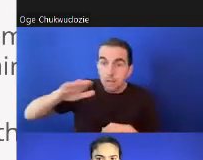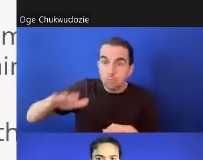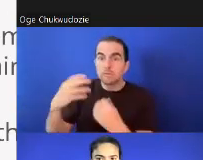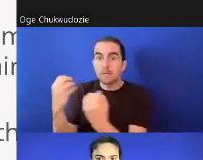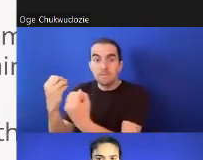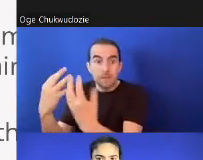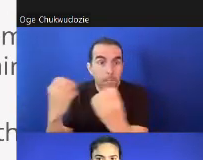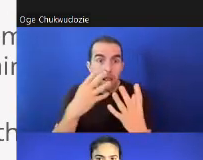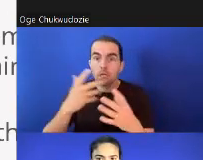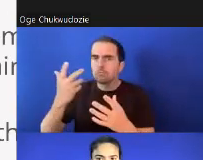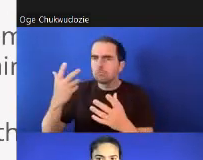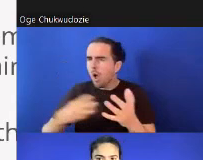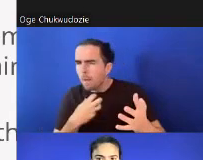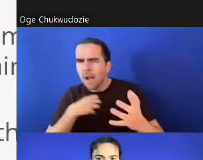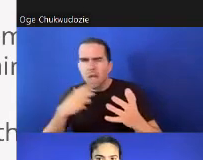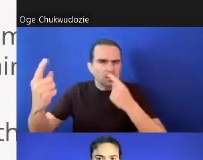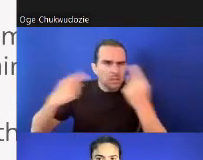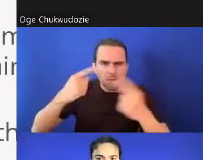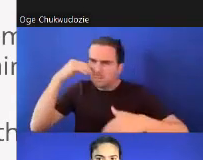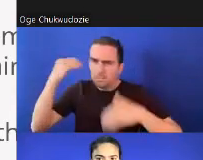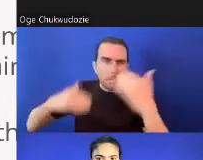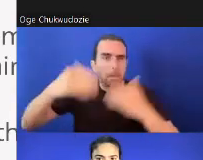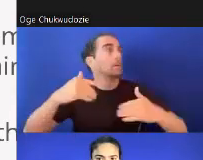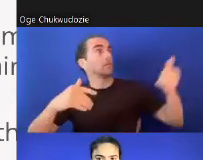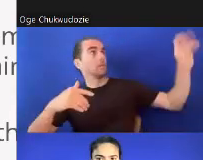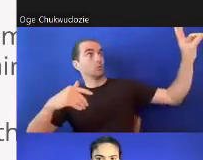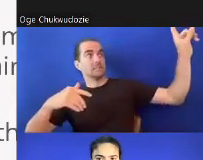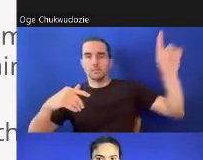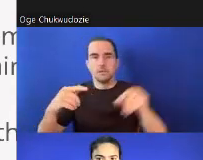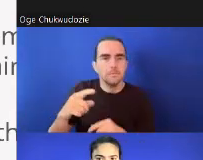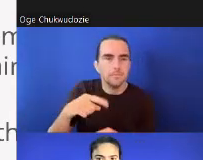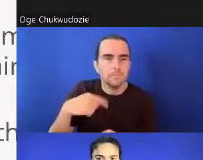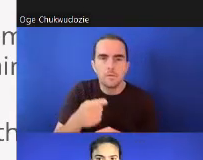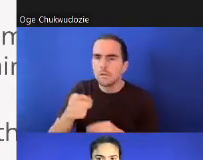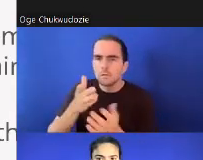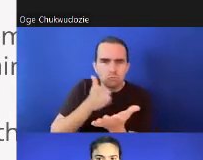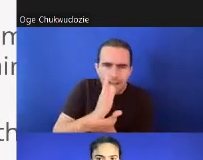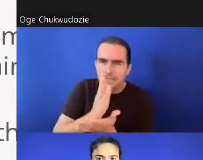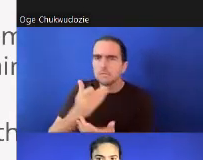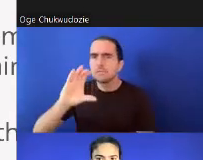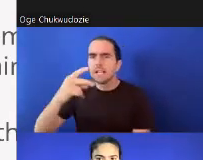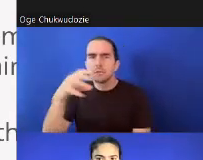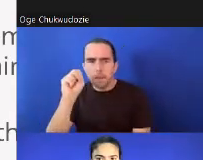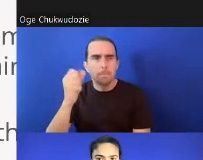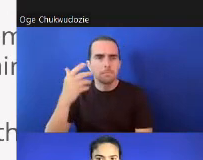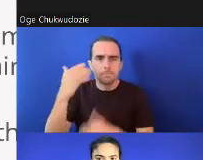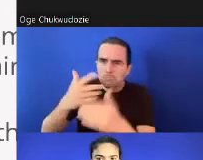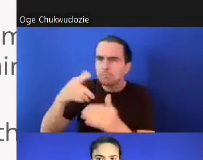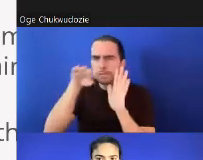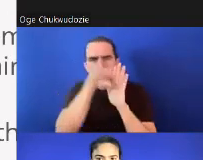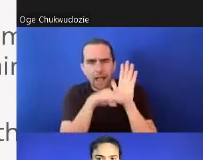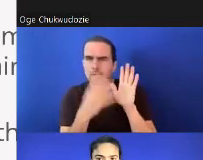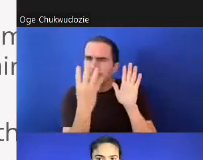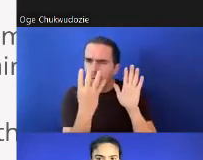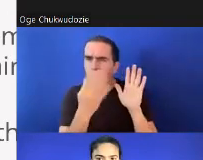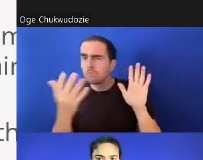also embedded in the CHS standards 4 and 5, which is our guiding principles in the aid sector. So we need to